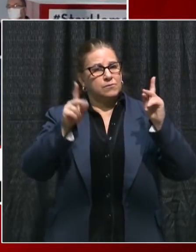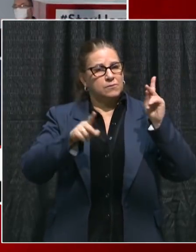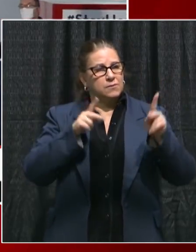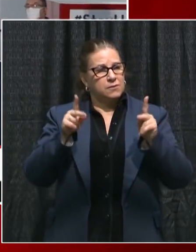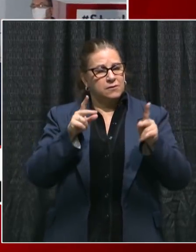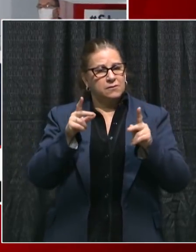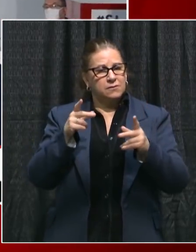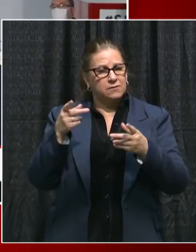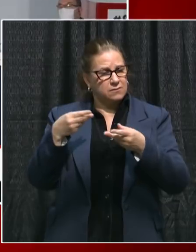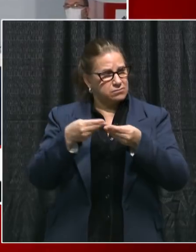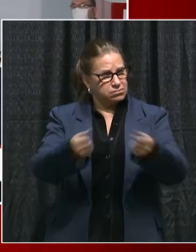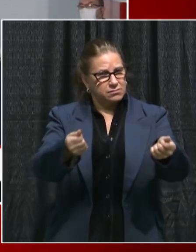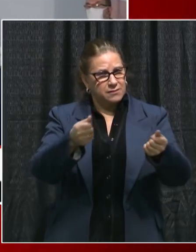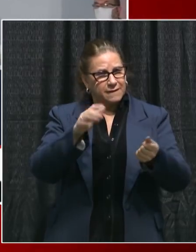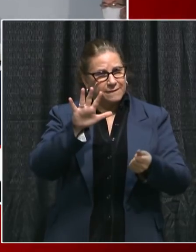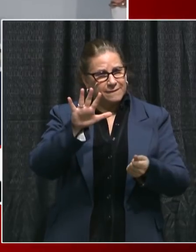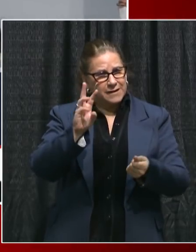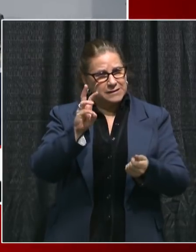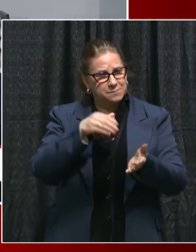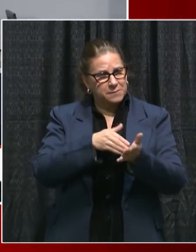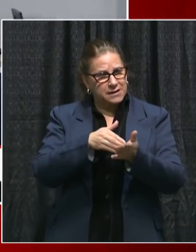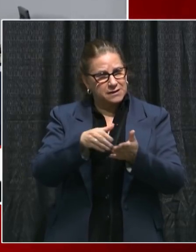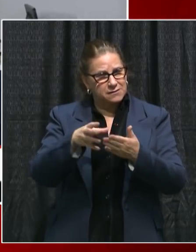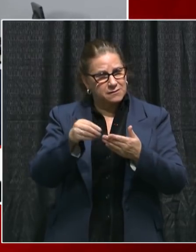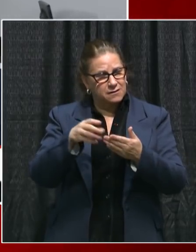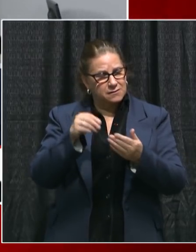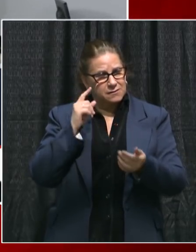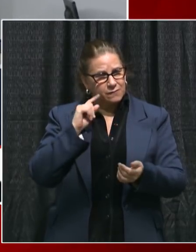and you said United Medical Center. What's going on over there?